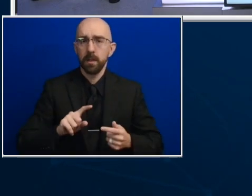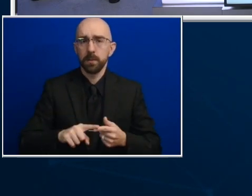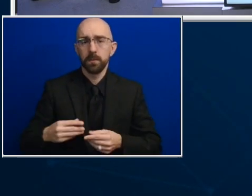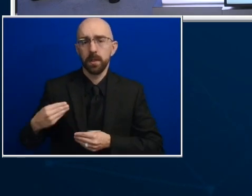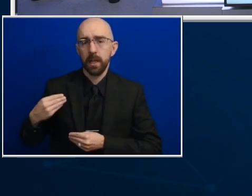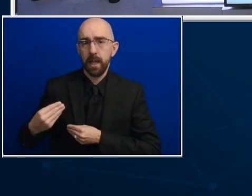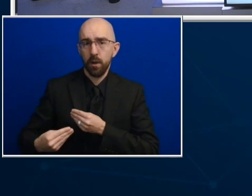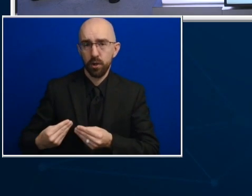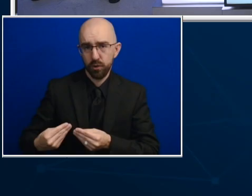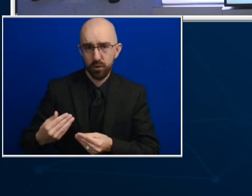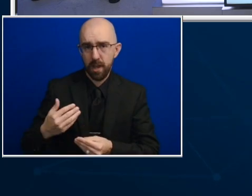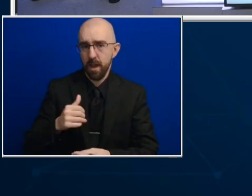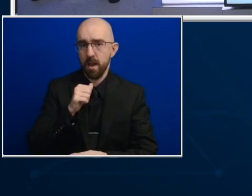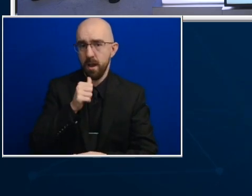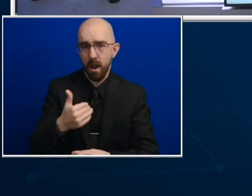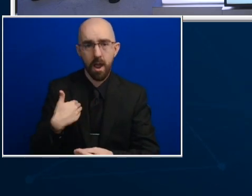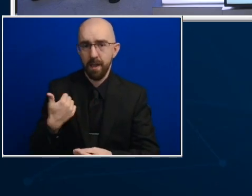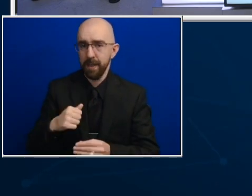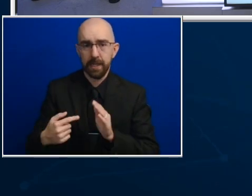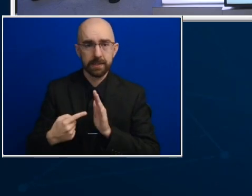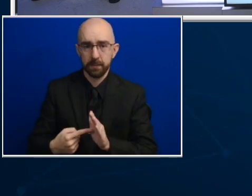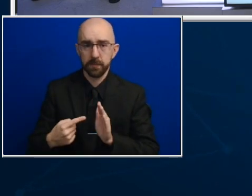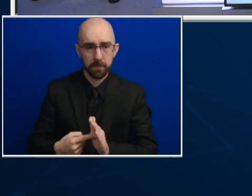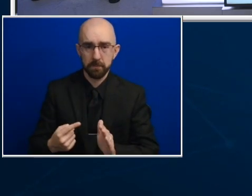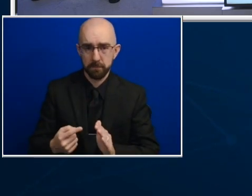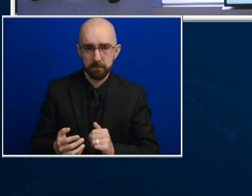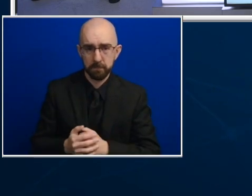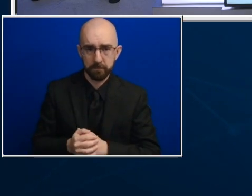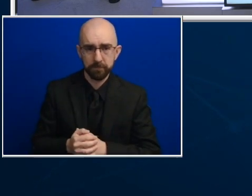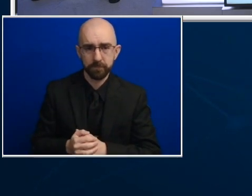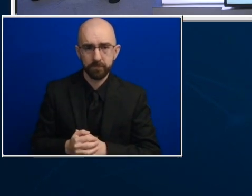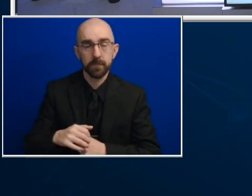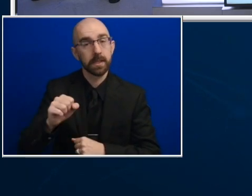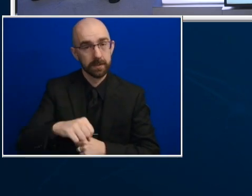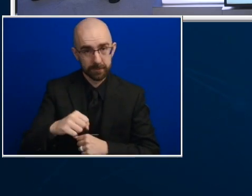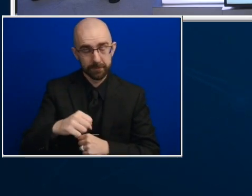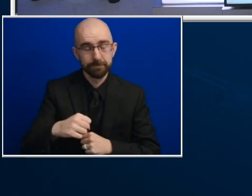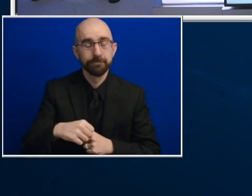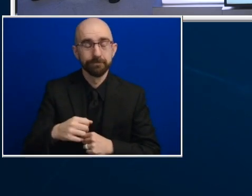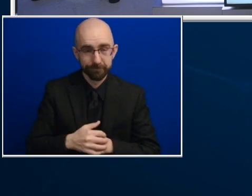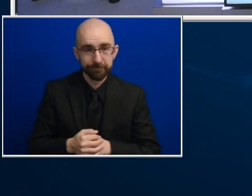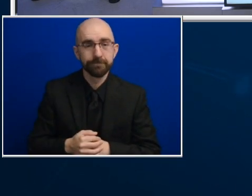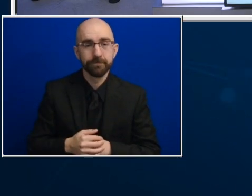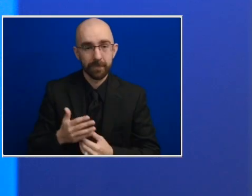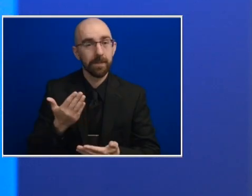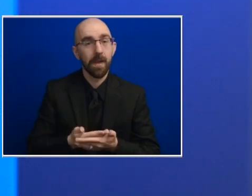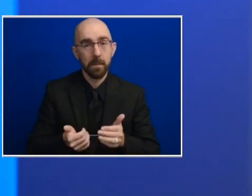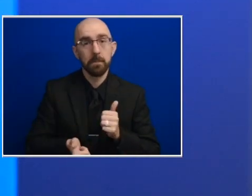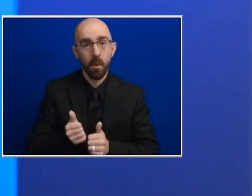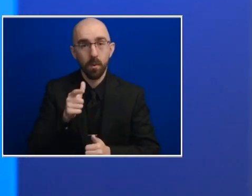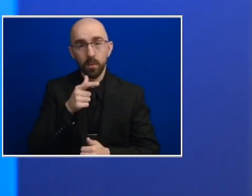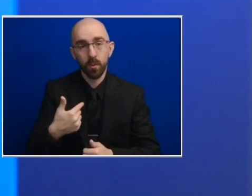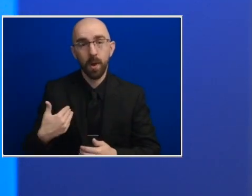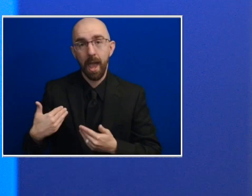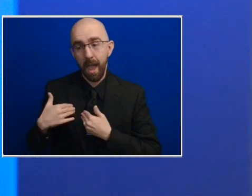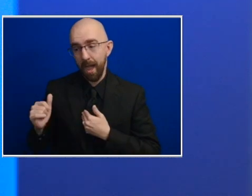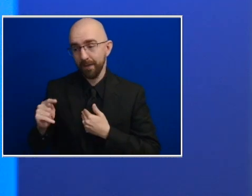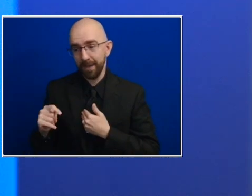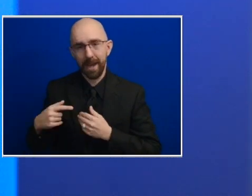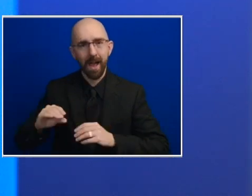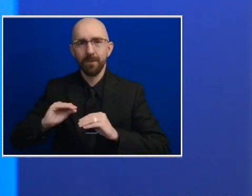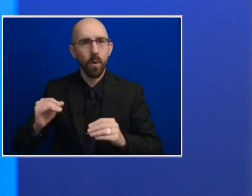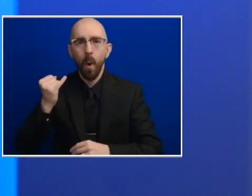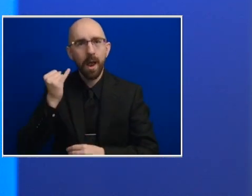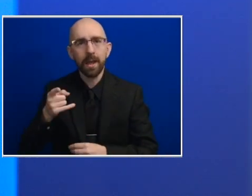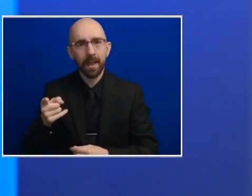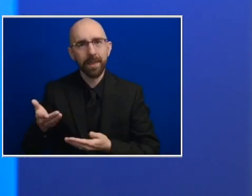and not have any symptoms of sickle cell? Yes, yes, yes. In fact, most carriers have no idea that they are